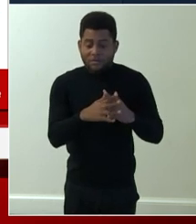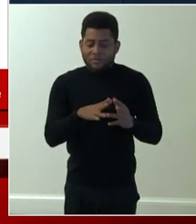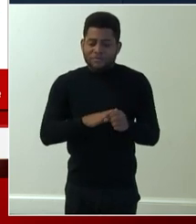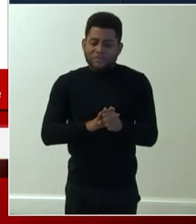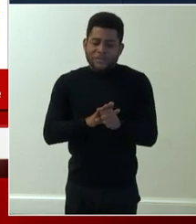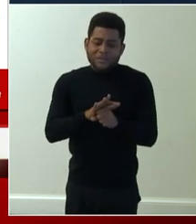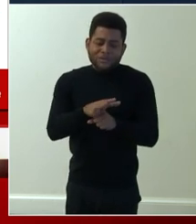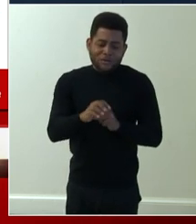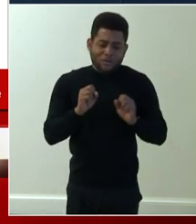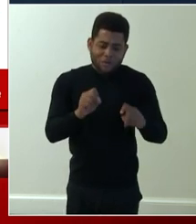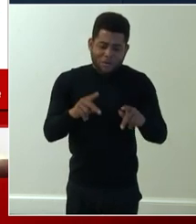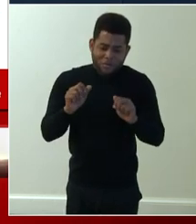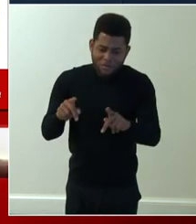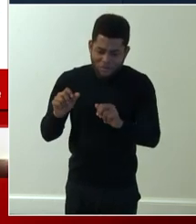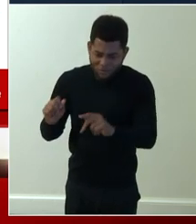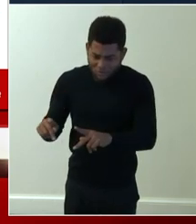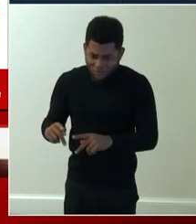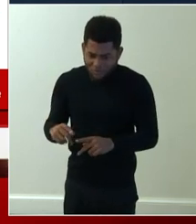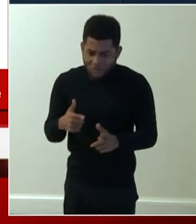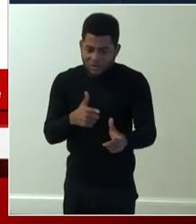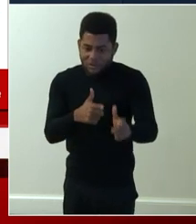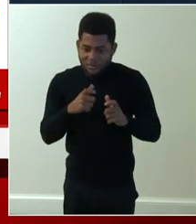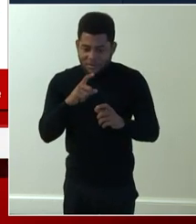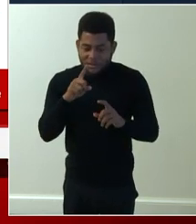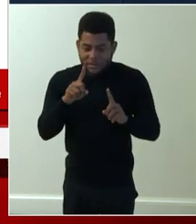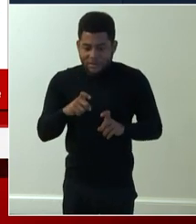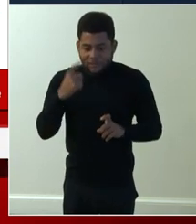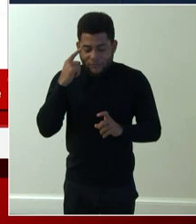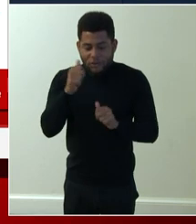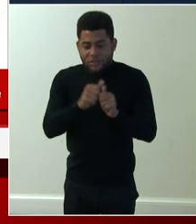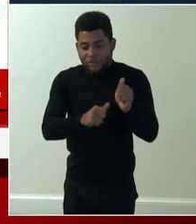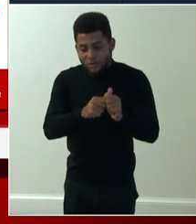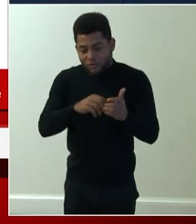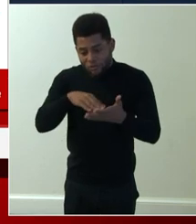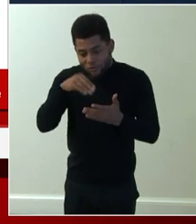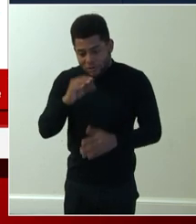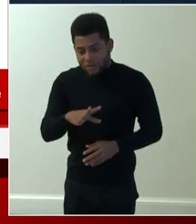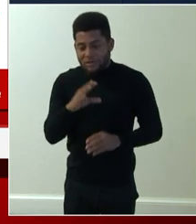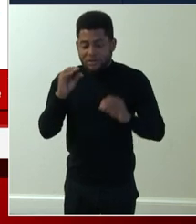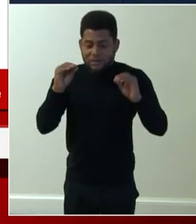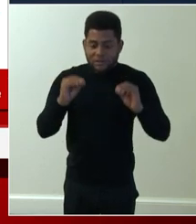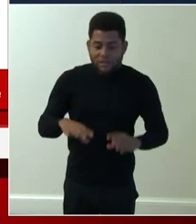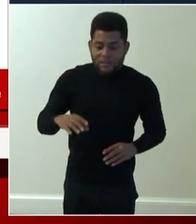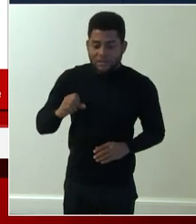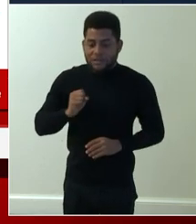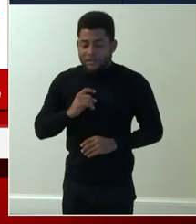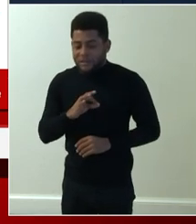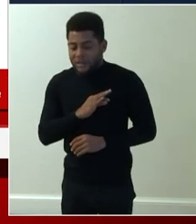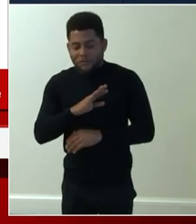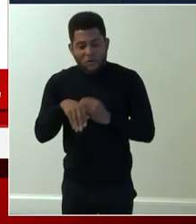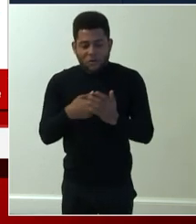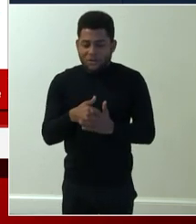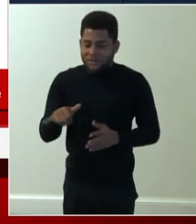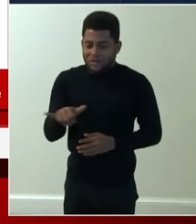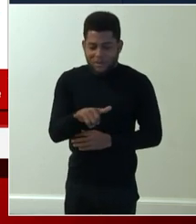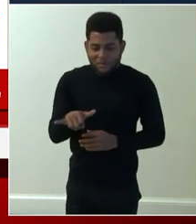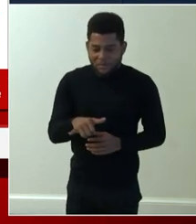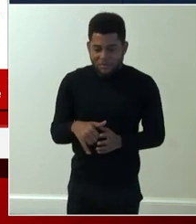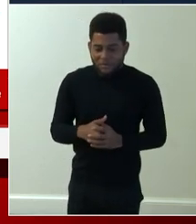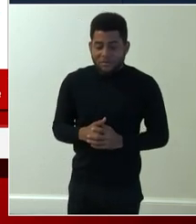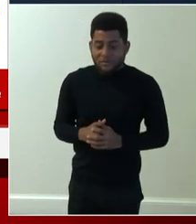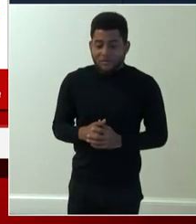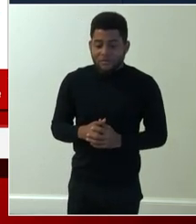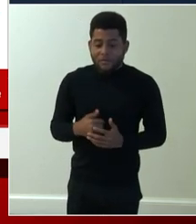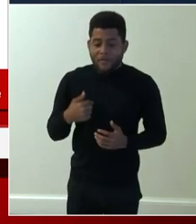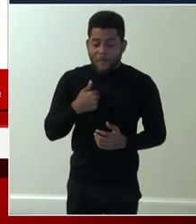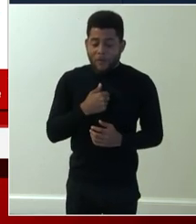access to these rapid tests for every student, teacher, and staff member. As a result, we are modifying